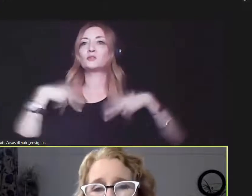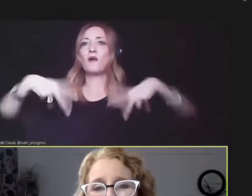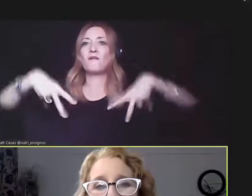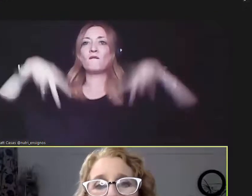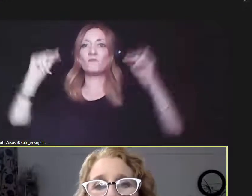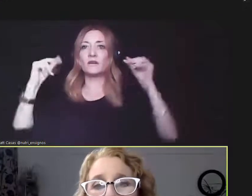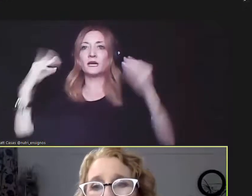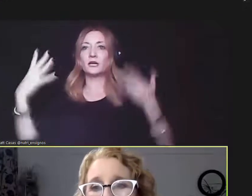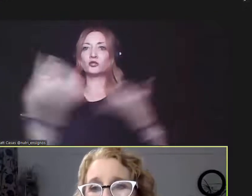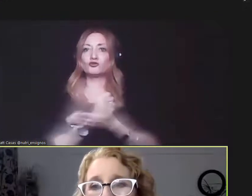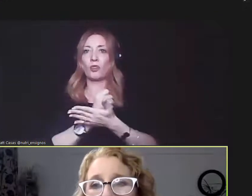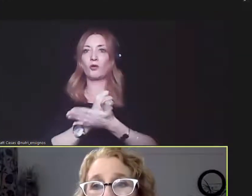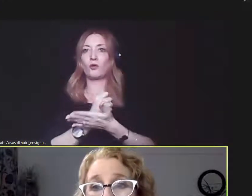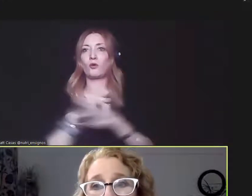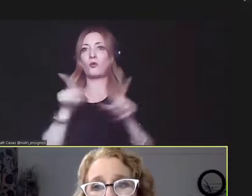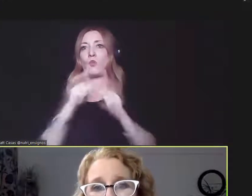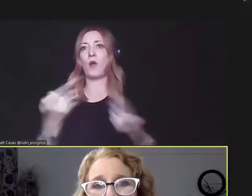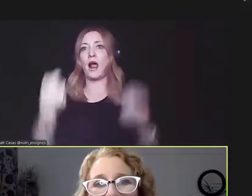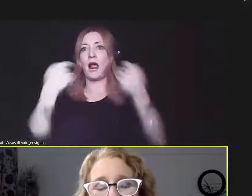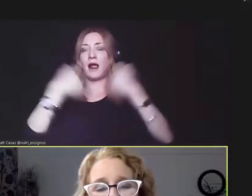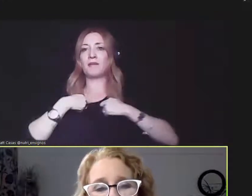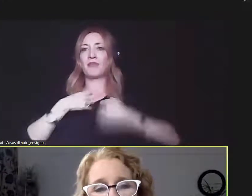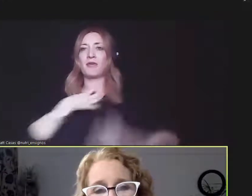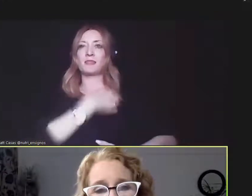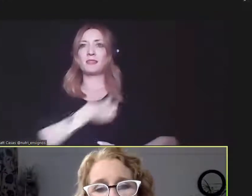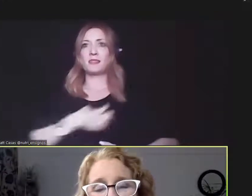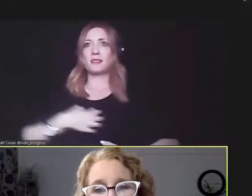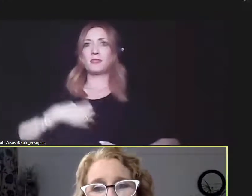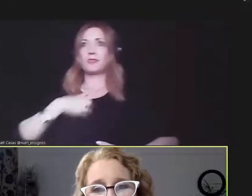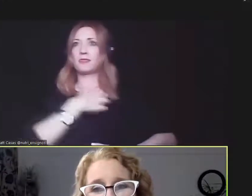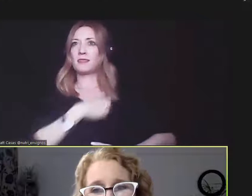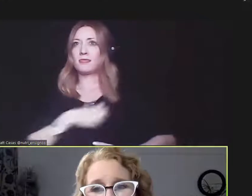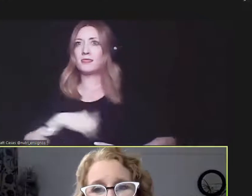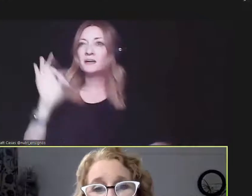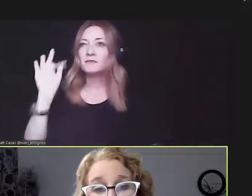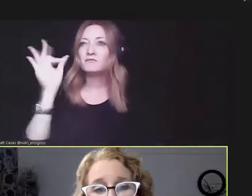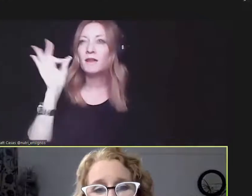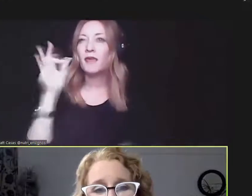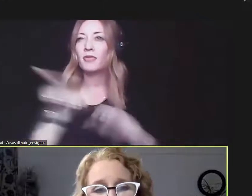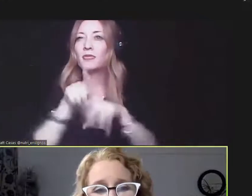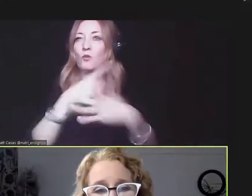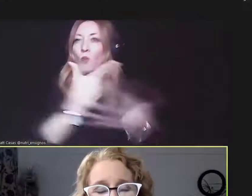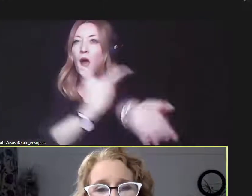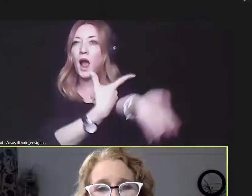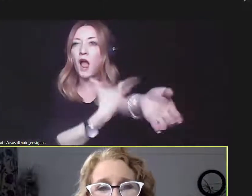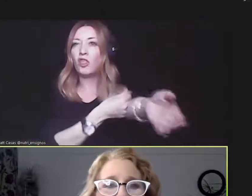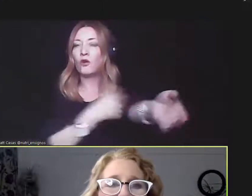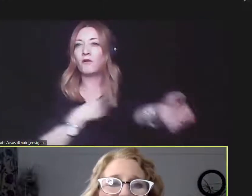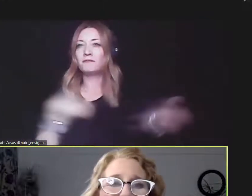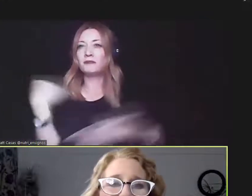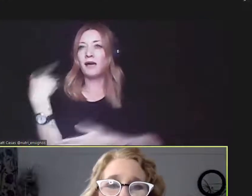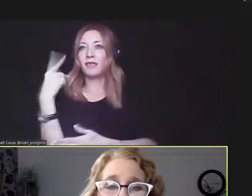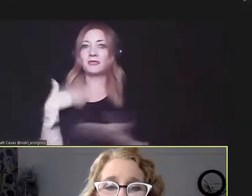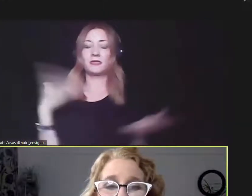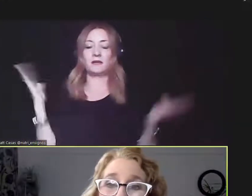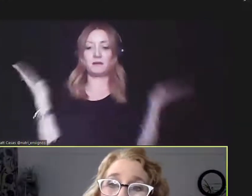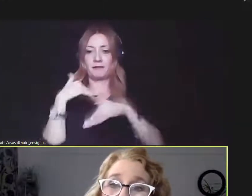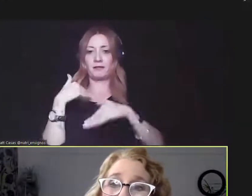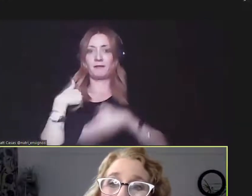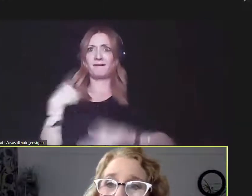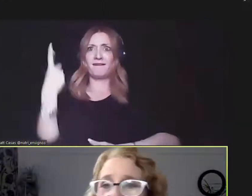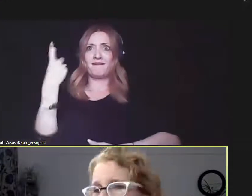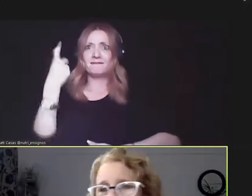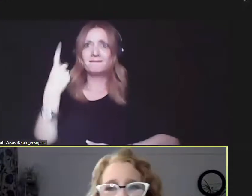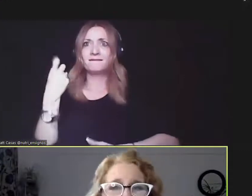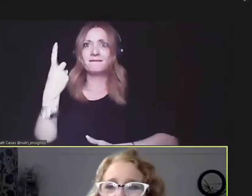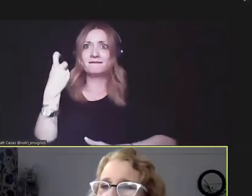you feel overall in better health. So please take a look at removing those. So my detox tip number